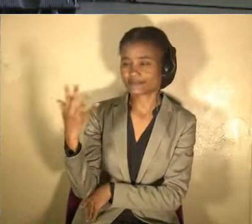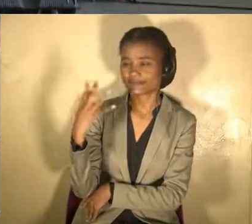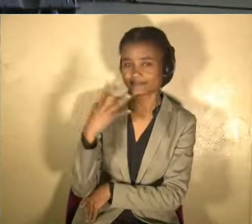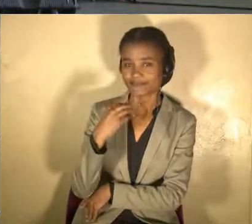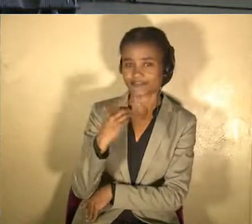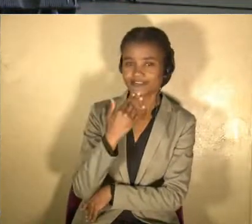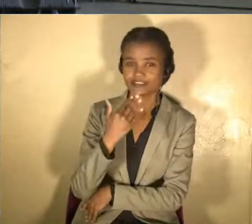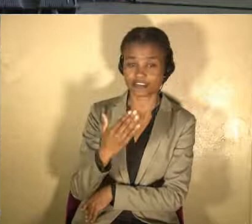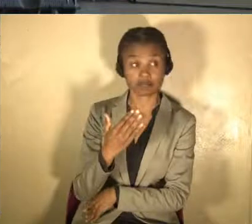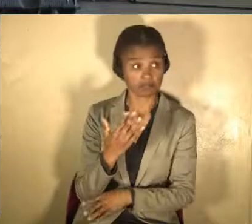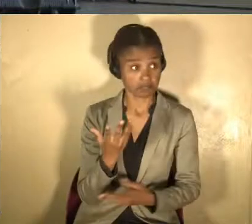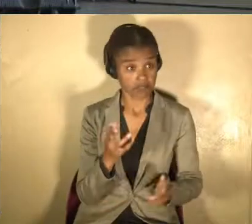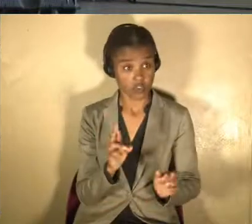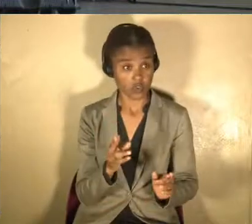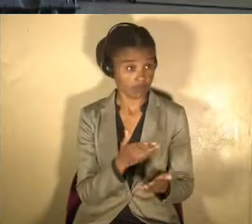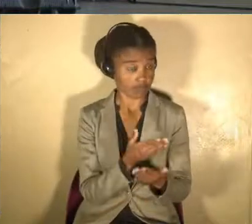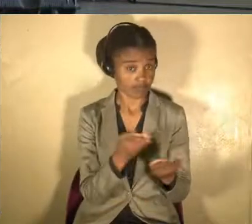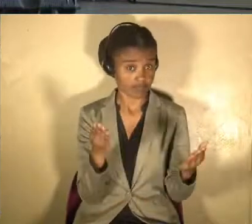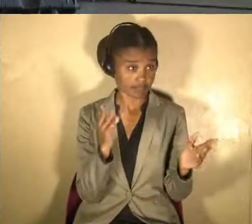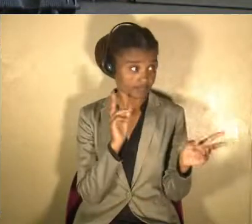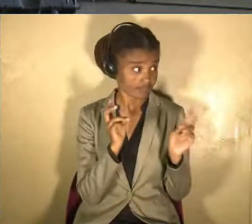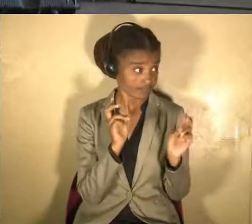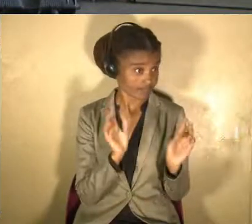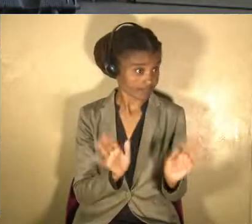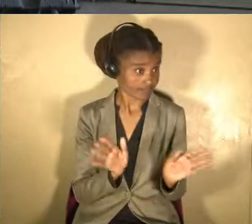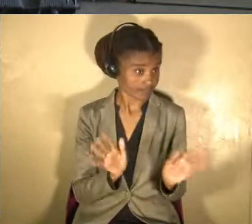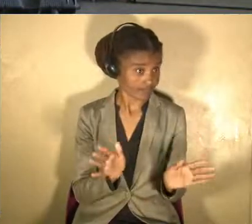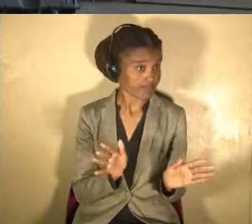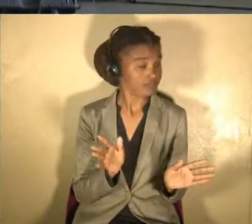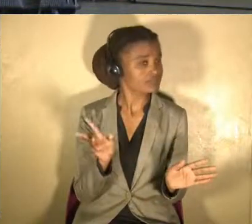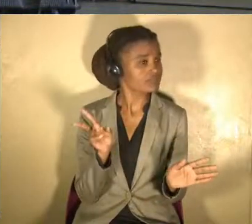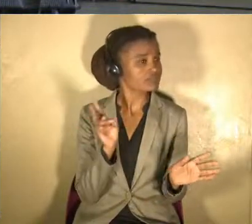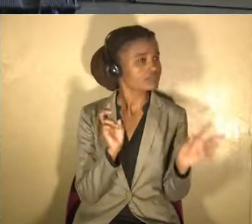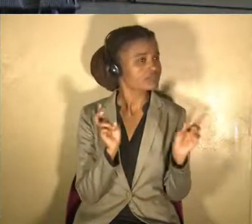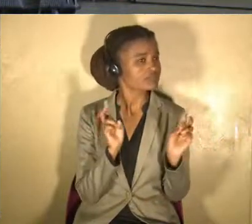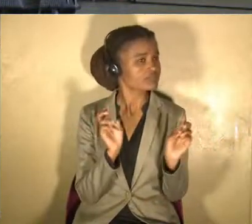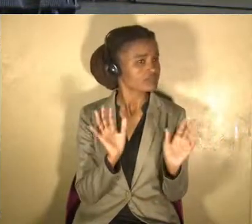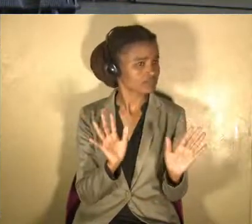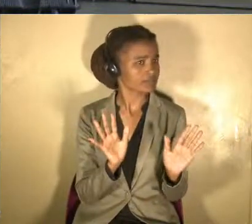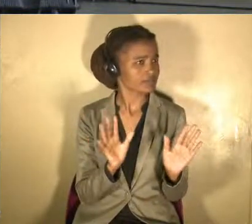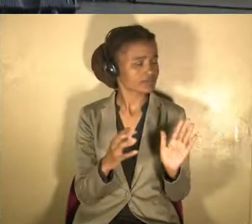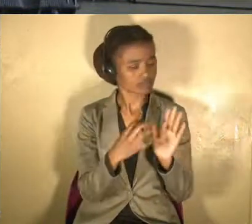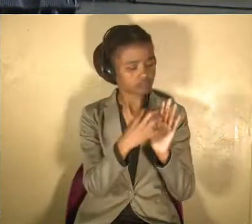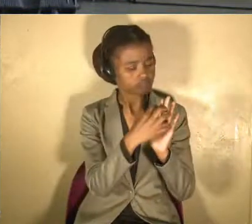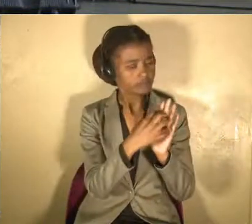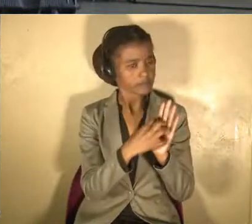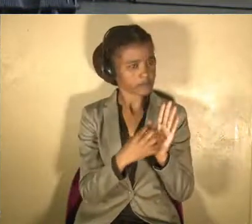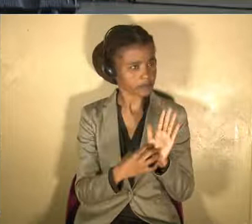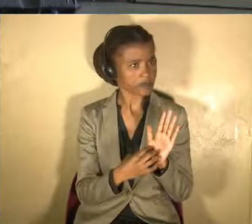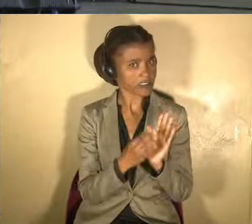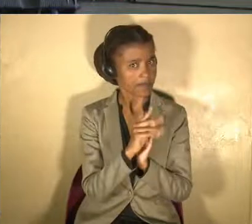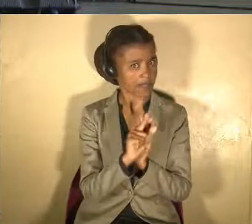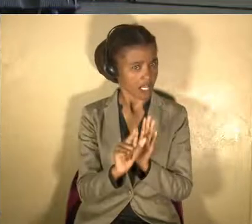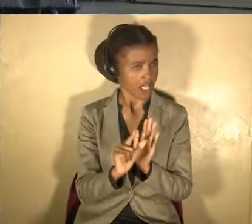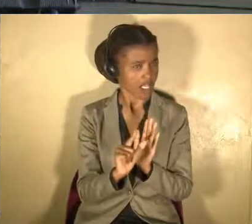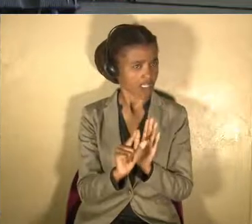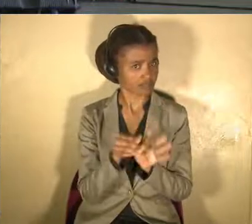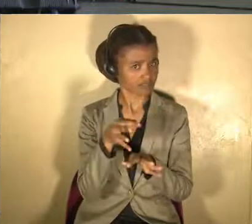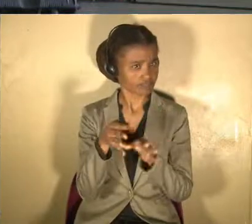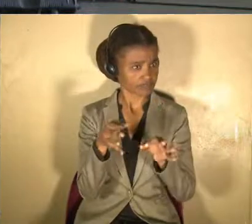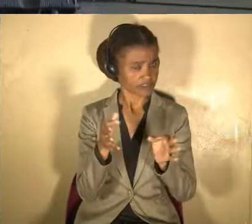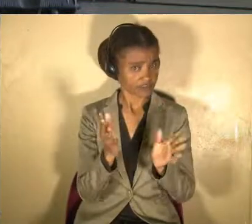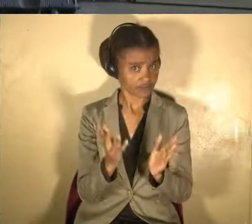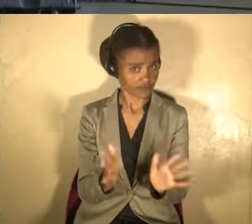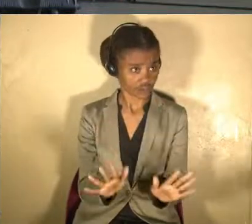ne le tlhoile tsebe kaofela ha lona re utlwile the sections of the bill